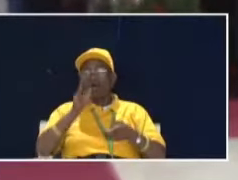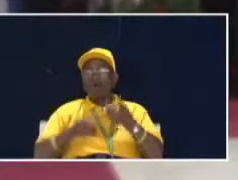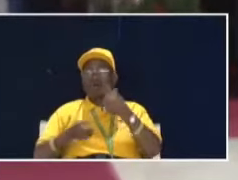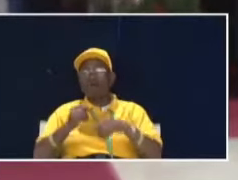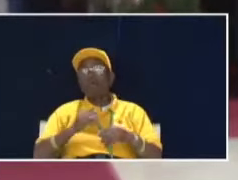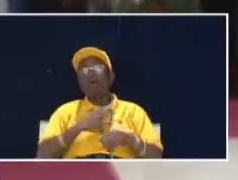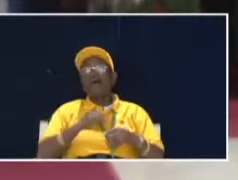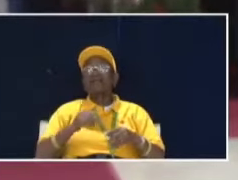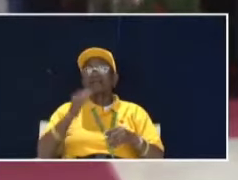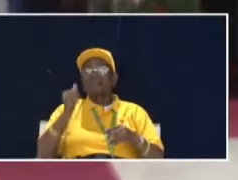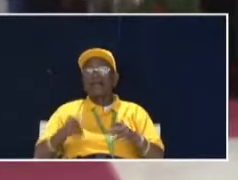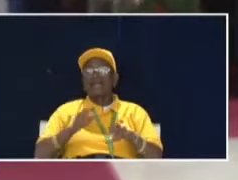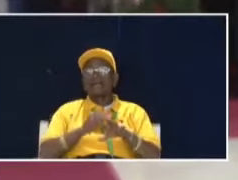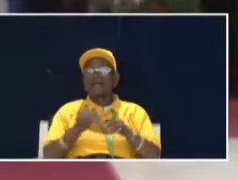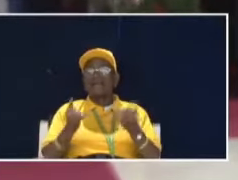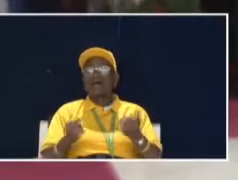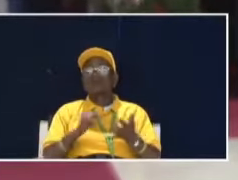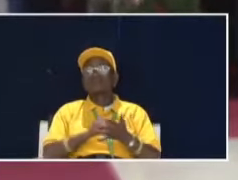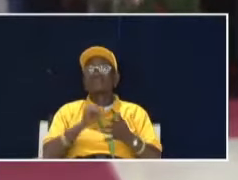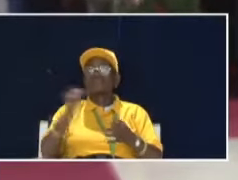I'm telling you the truth.